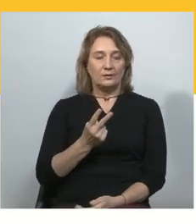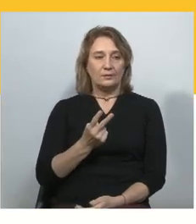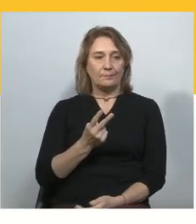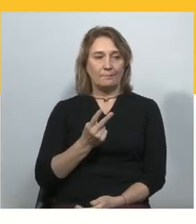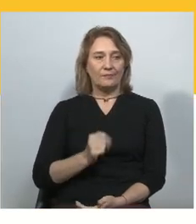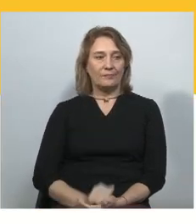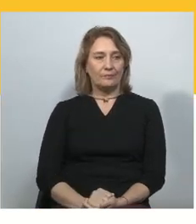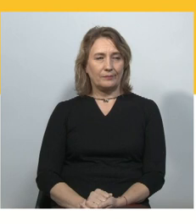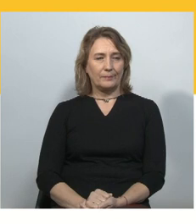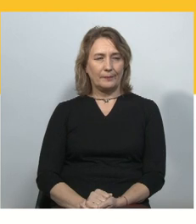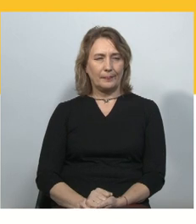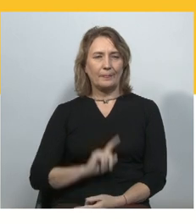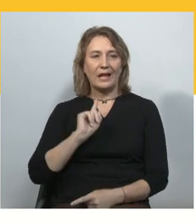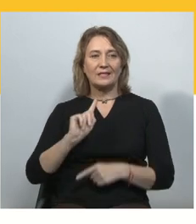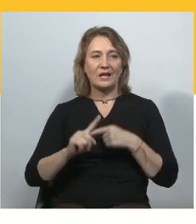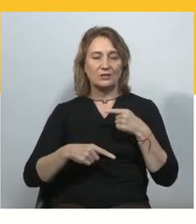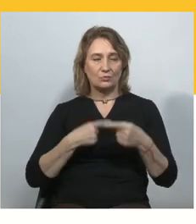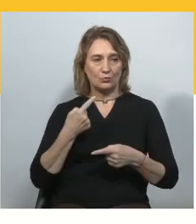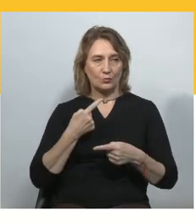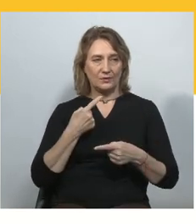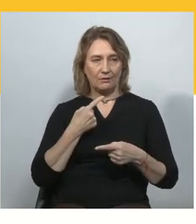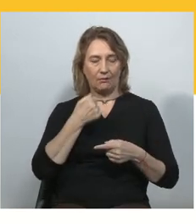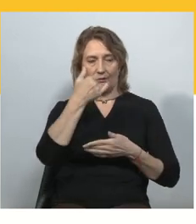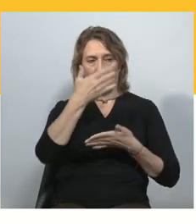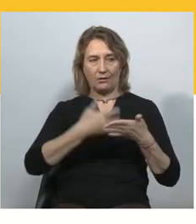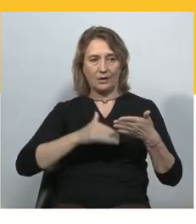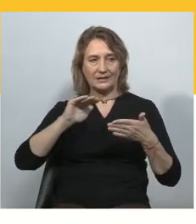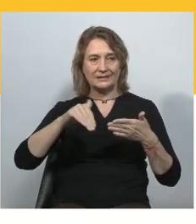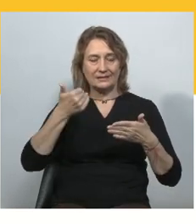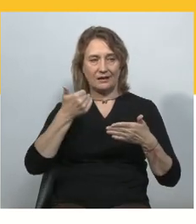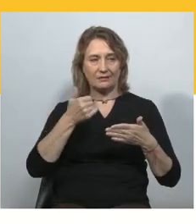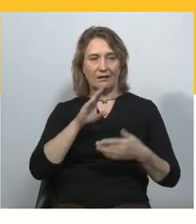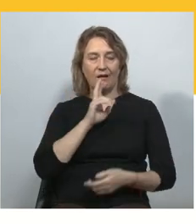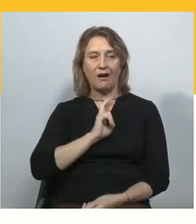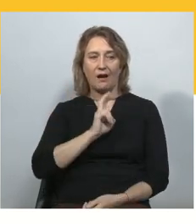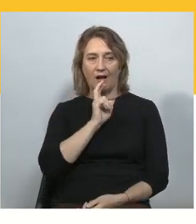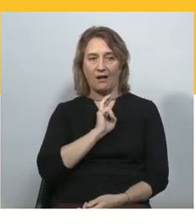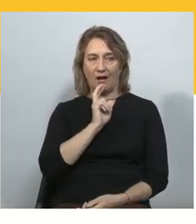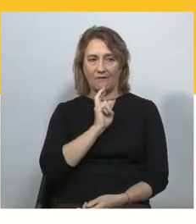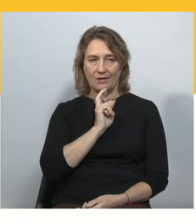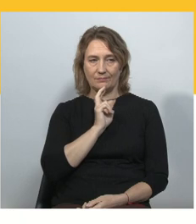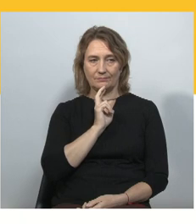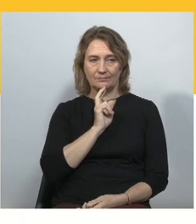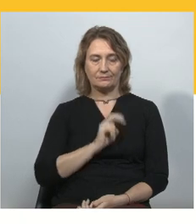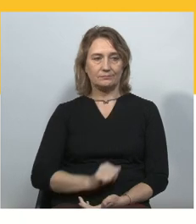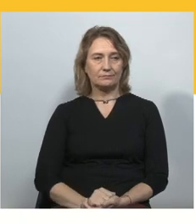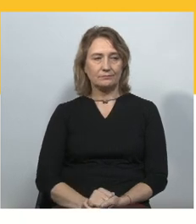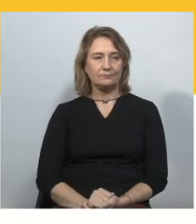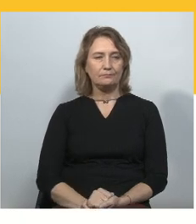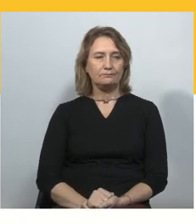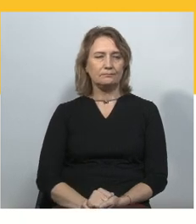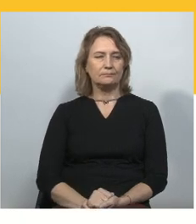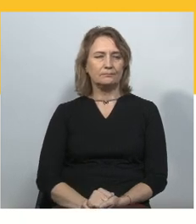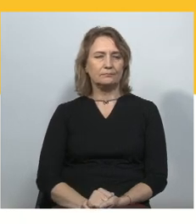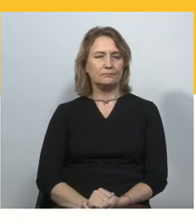Thank you. So you can see on this slide, on the next slide, actually, you shall see